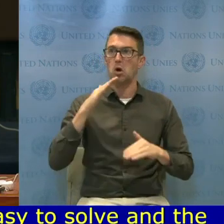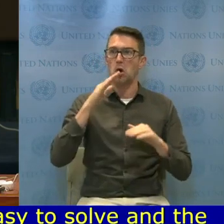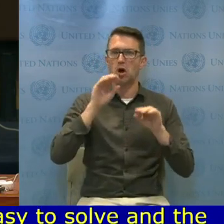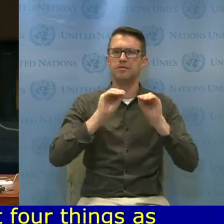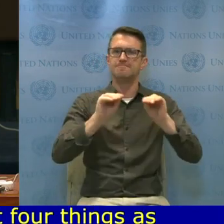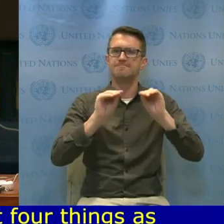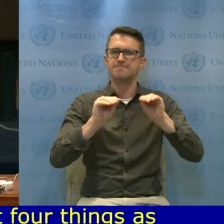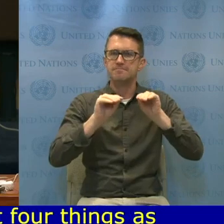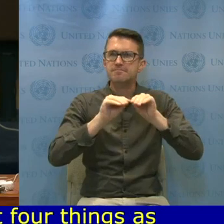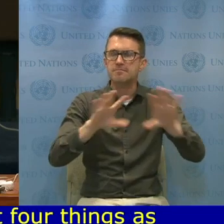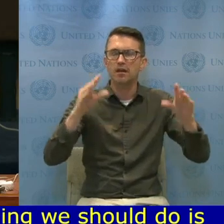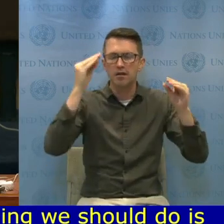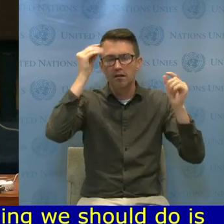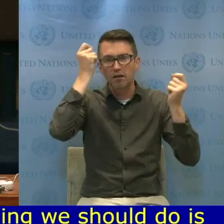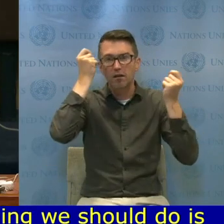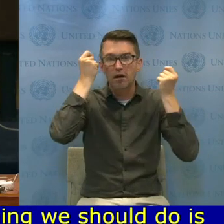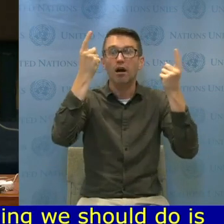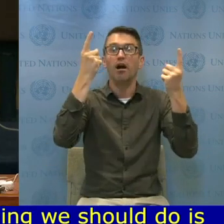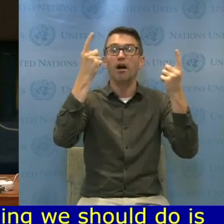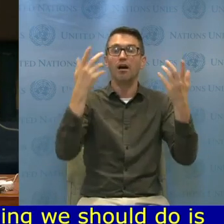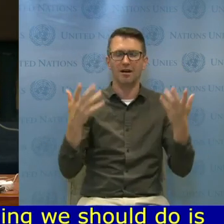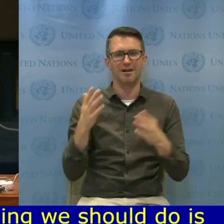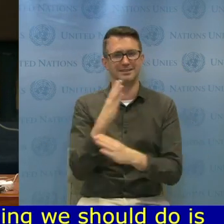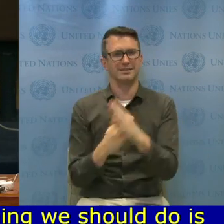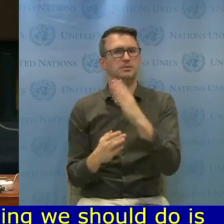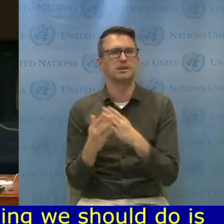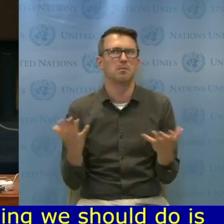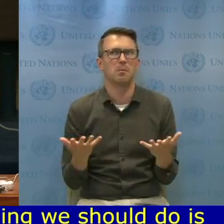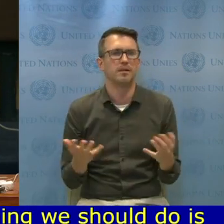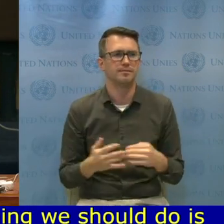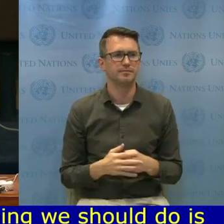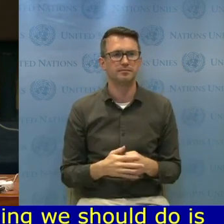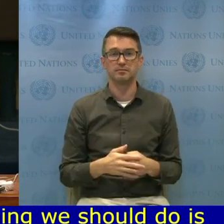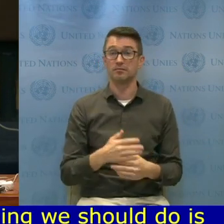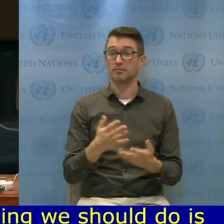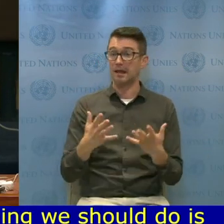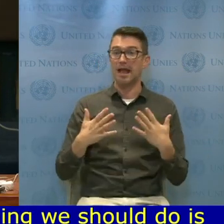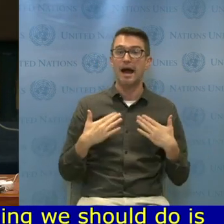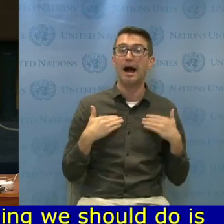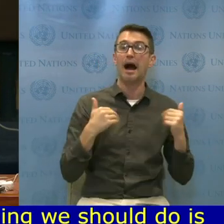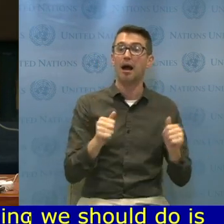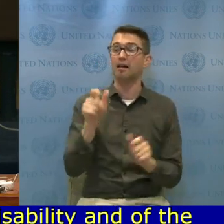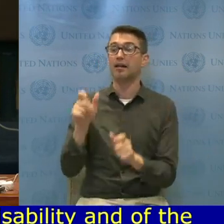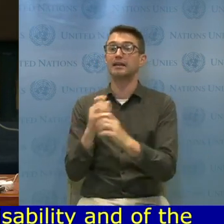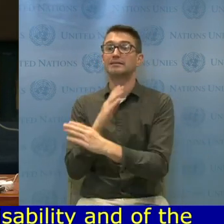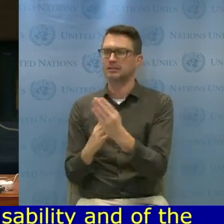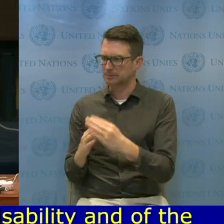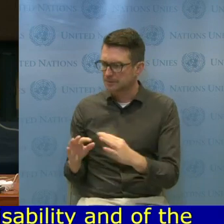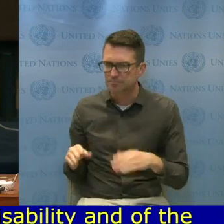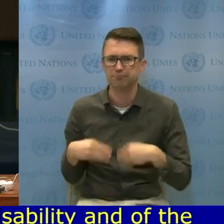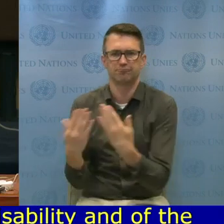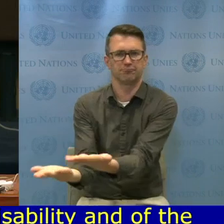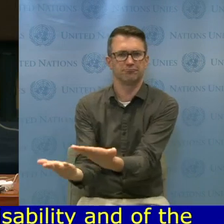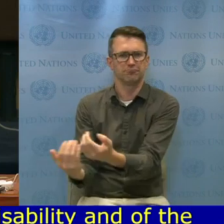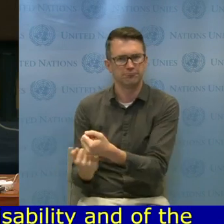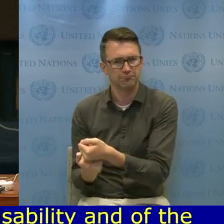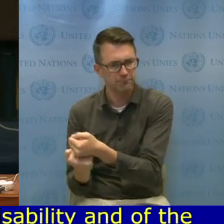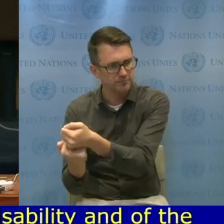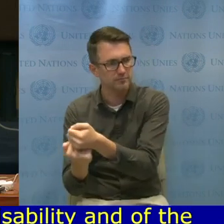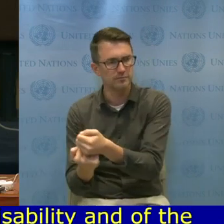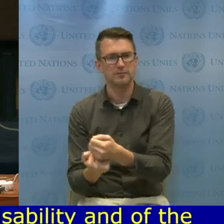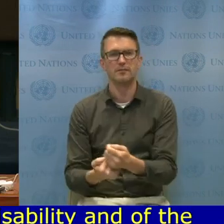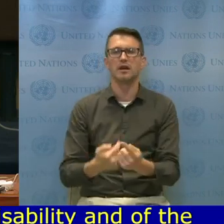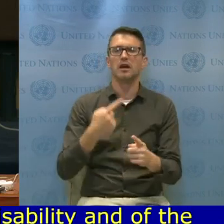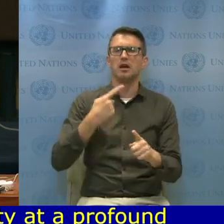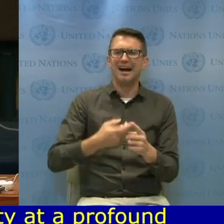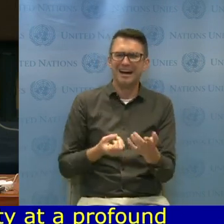at a profound level. Raising awareness should not stop and providing the public with the opportunities to